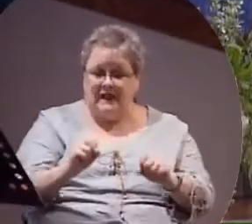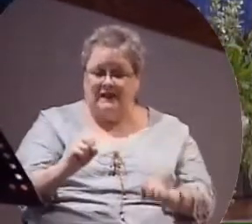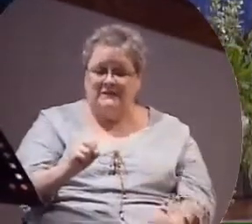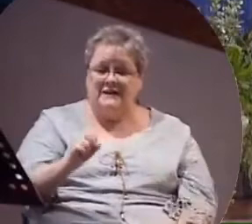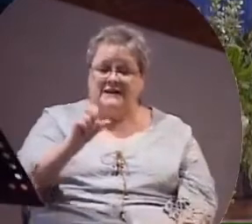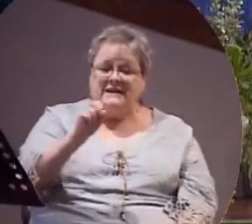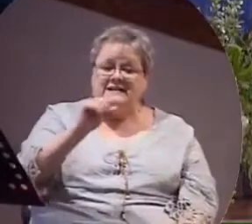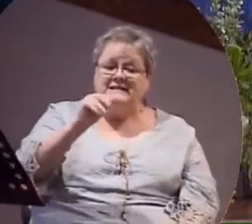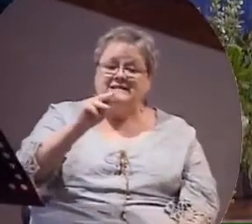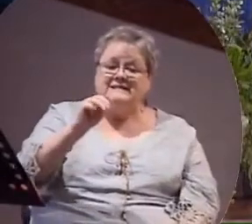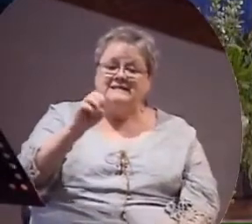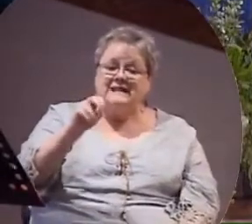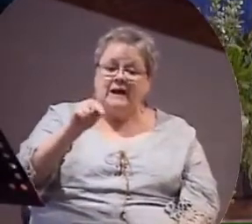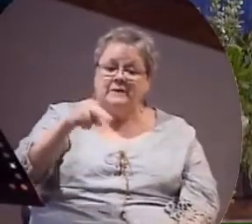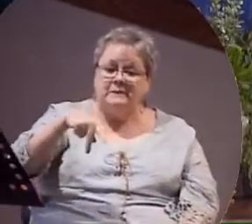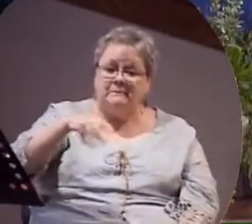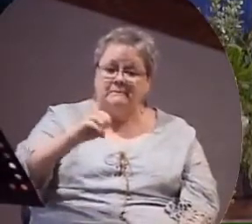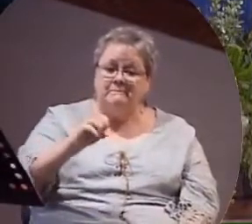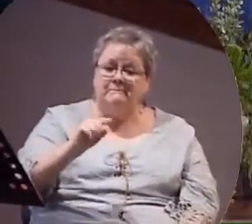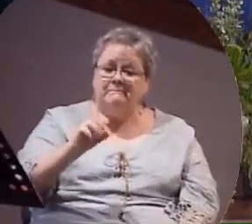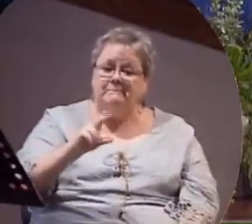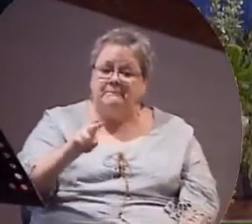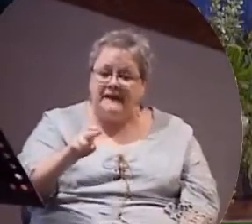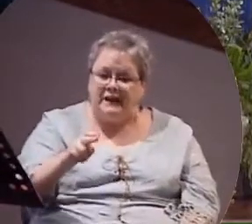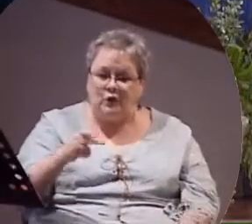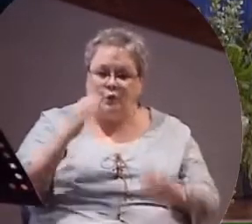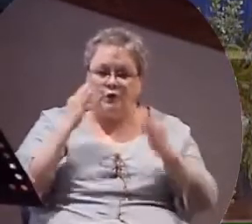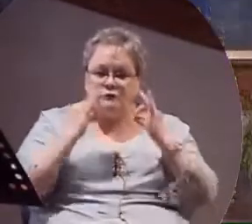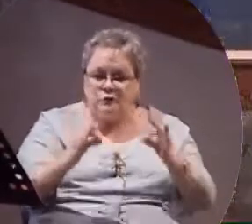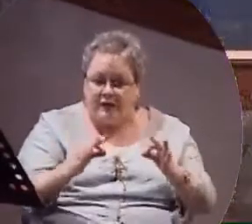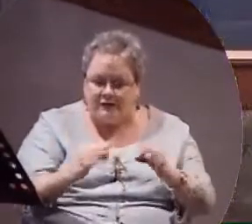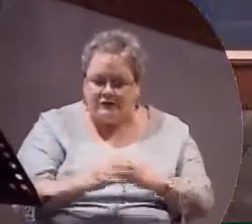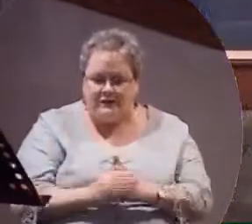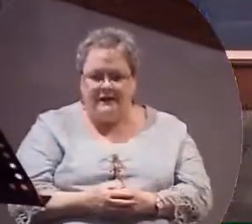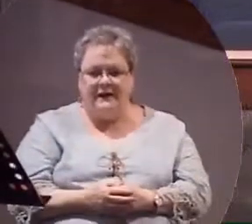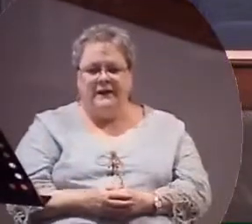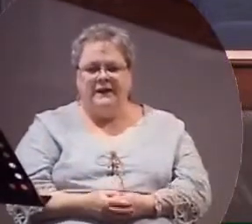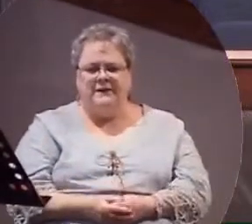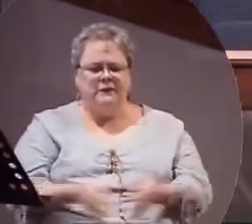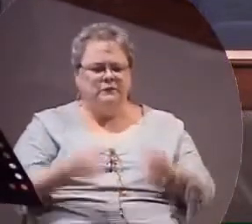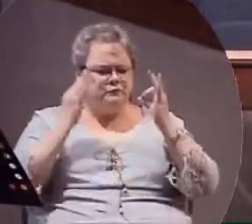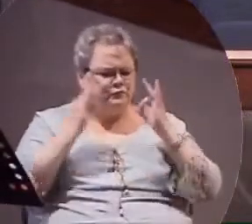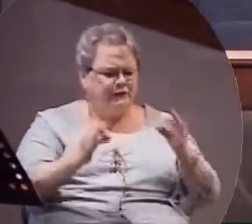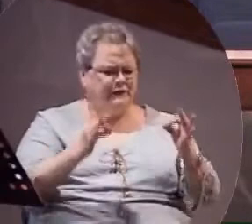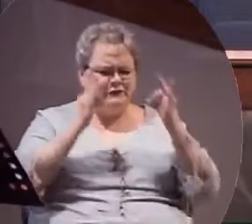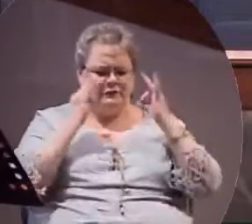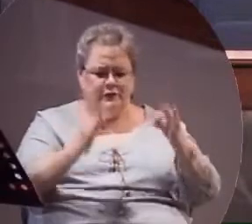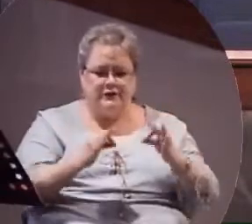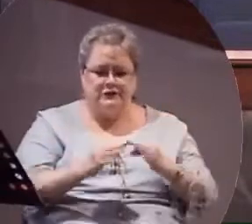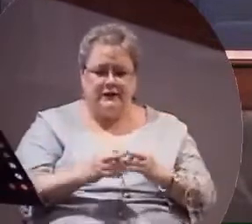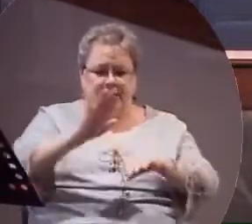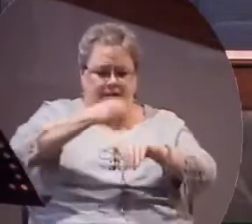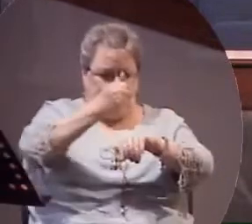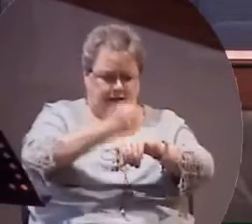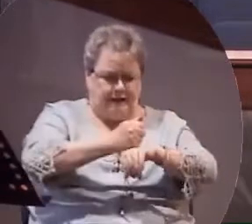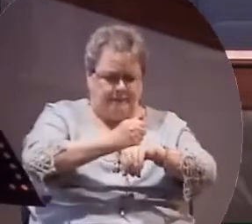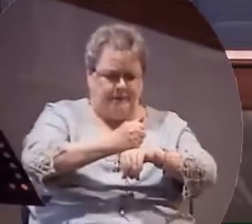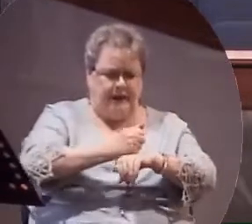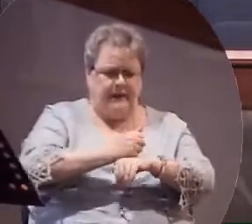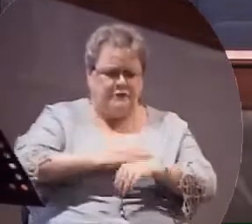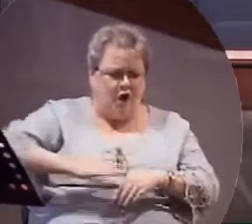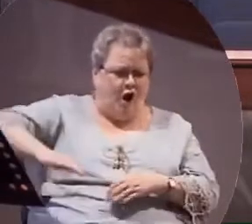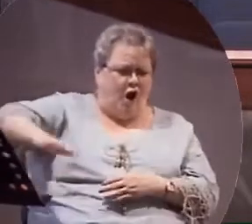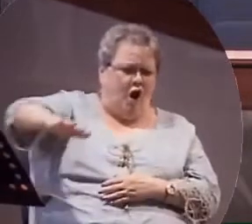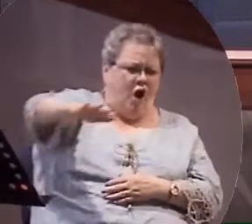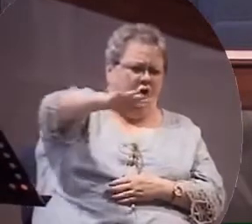And I want you to know he just stood up and reared back and preached, and he accused that whole crowd, thousands and thousands of people that was gathered